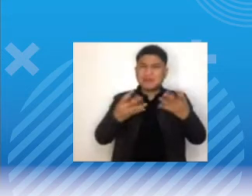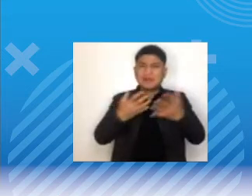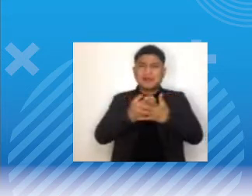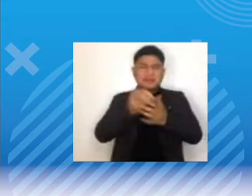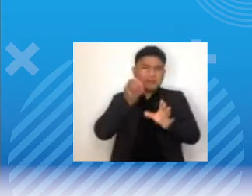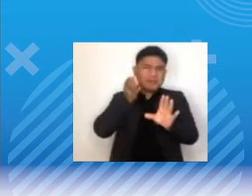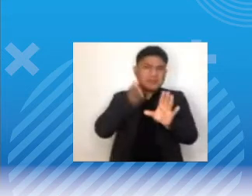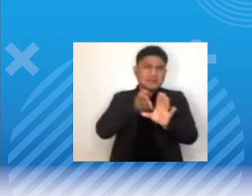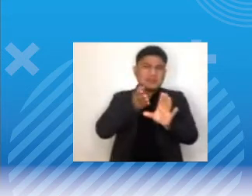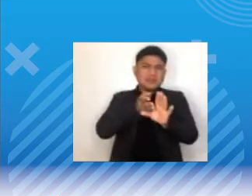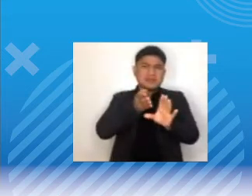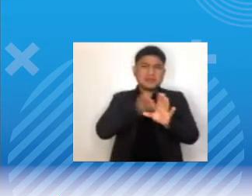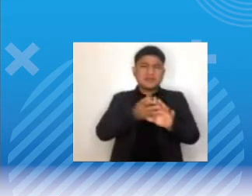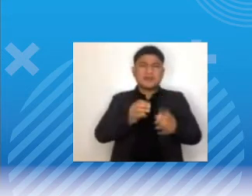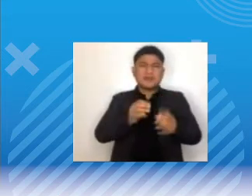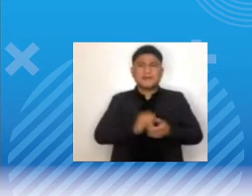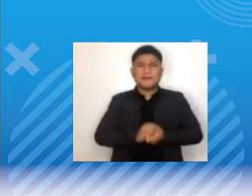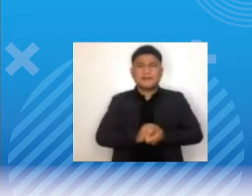psychological